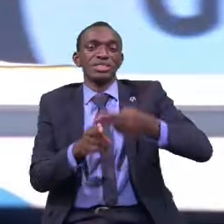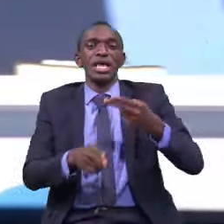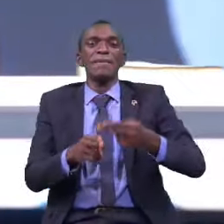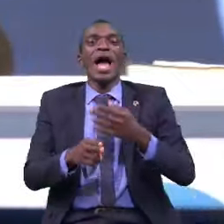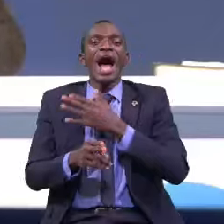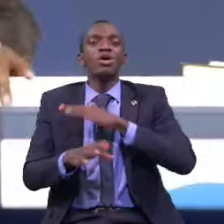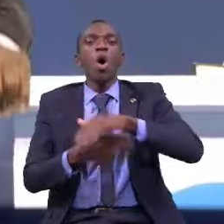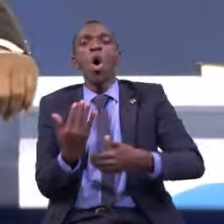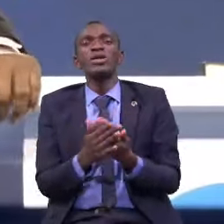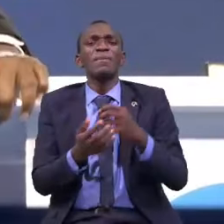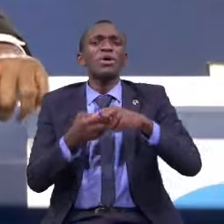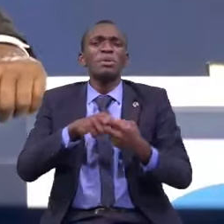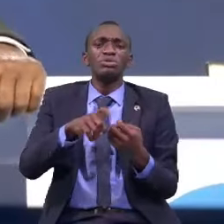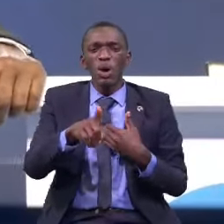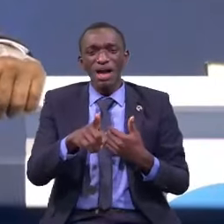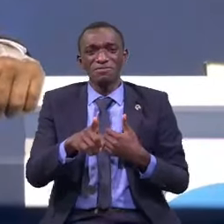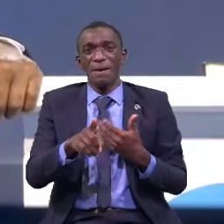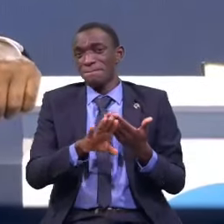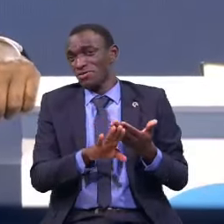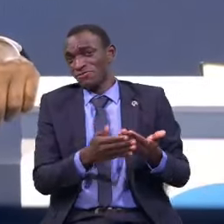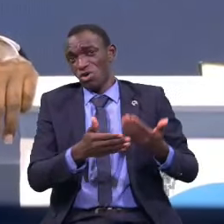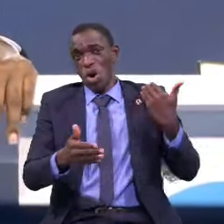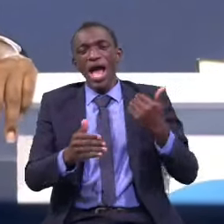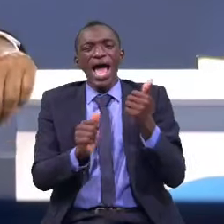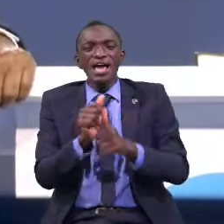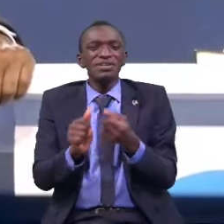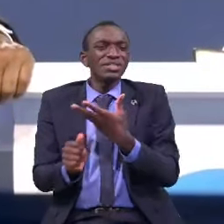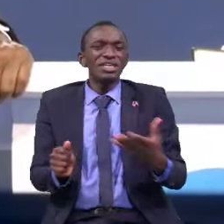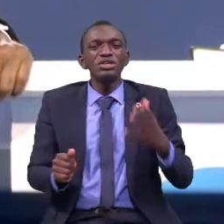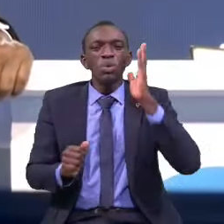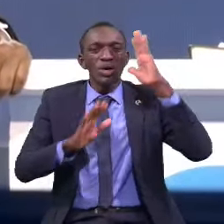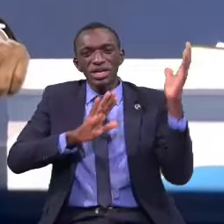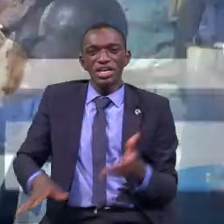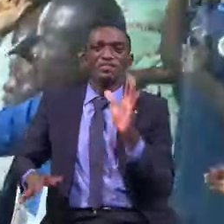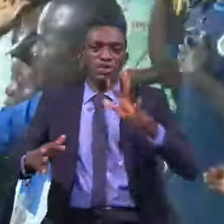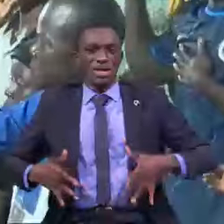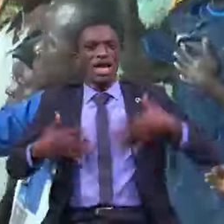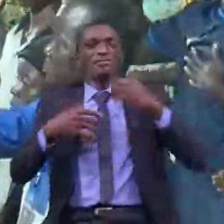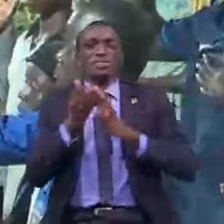problems you had, everything is coming out of your life.